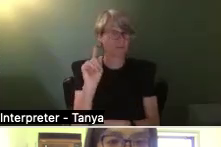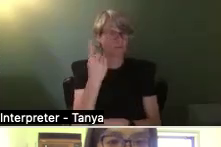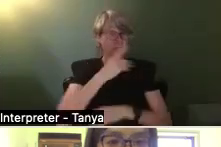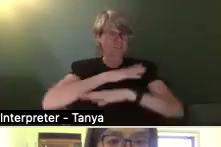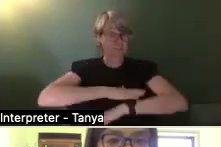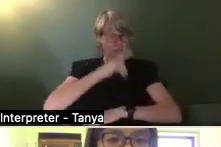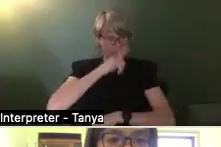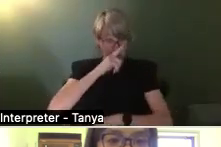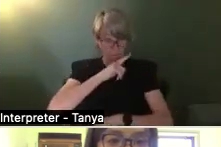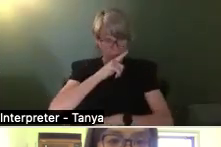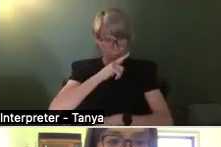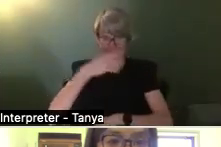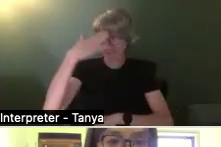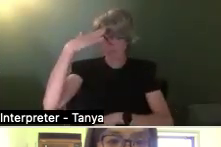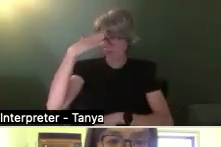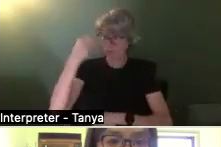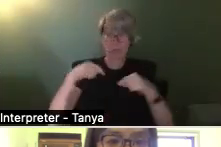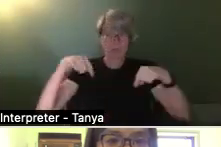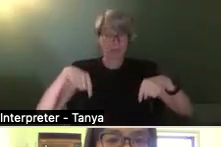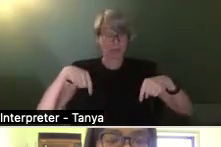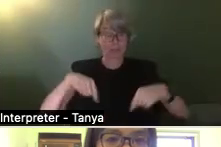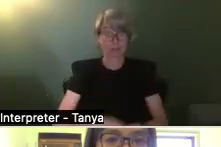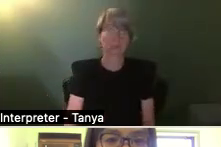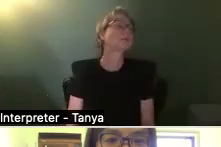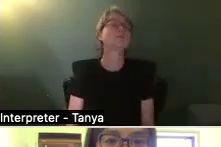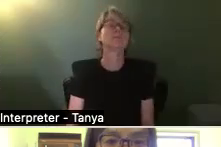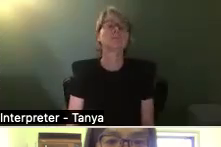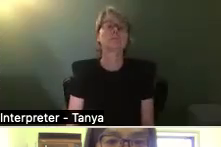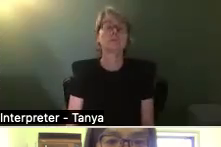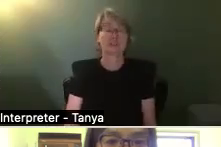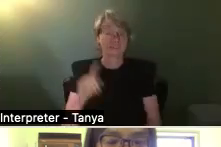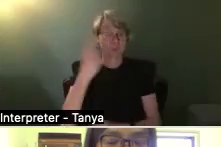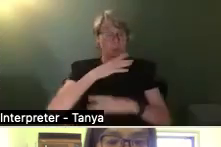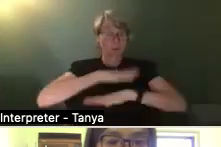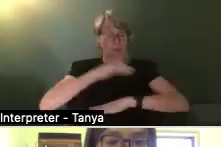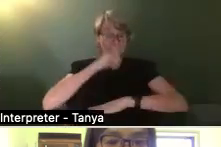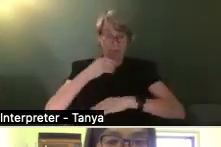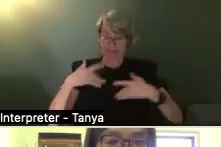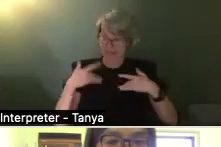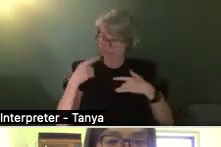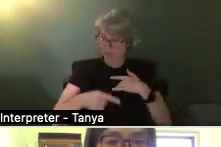land. First Nations people have lived on this land for a long time.